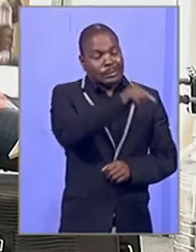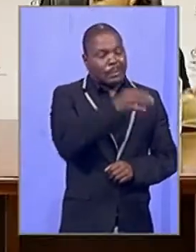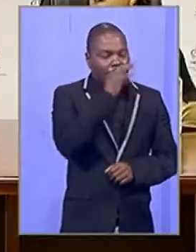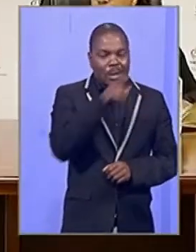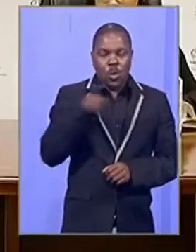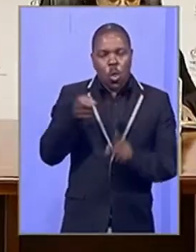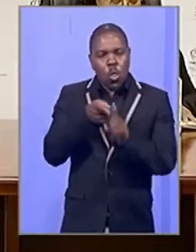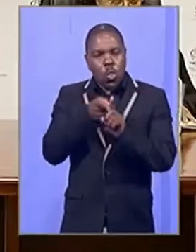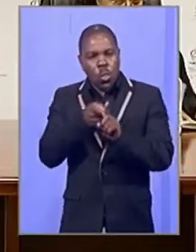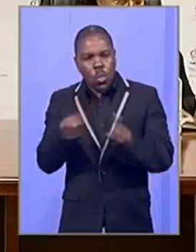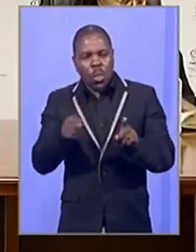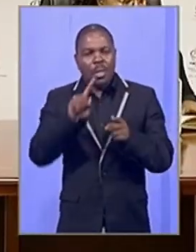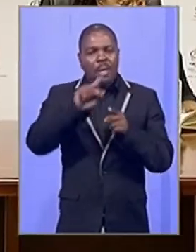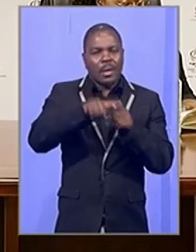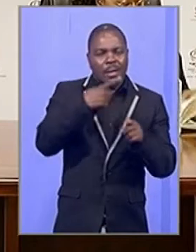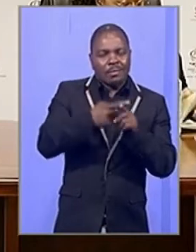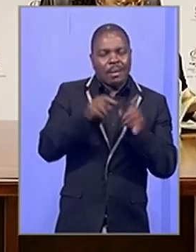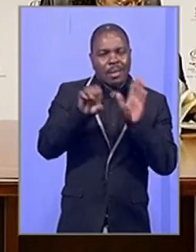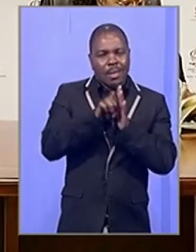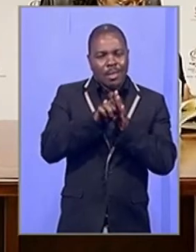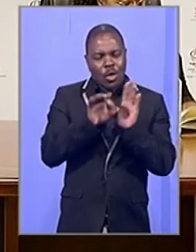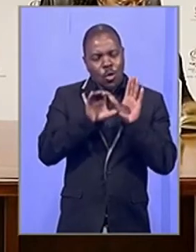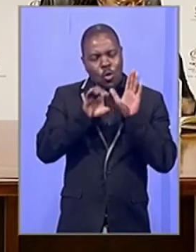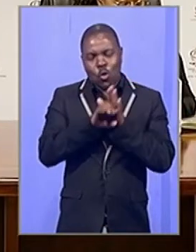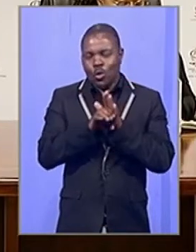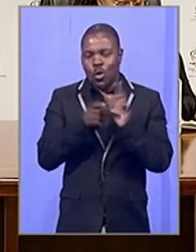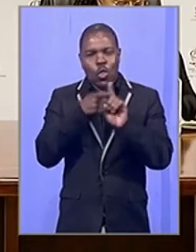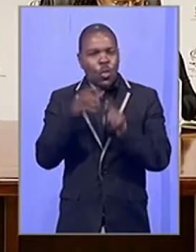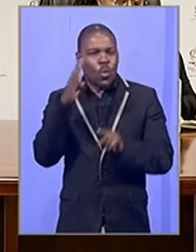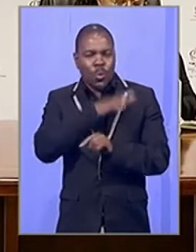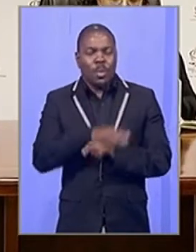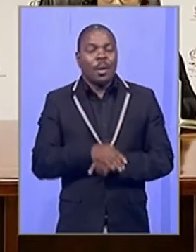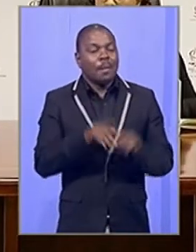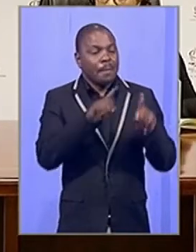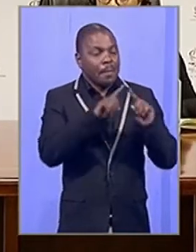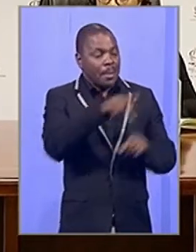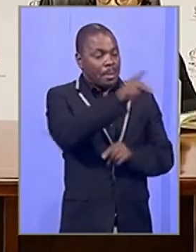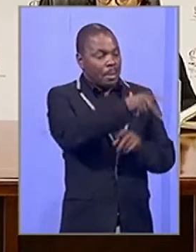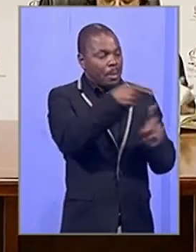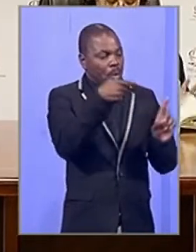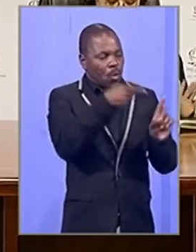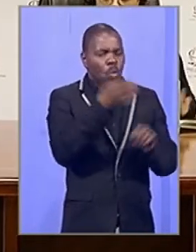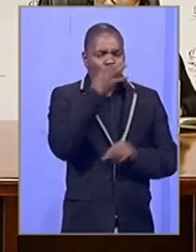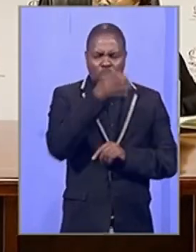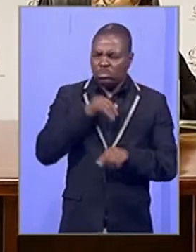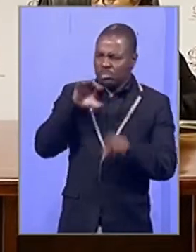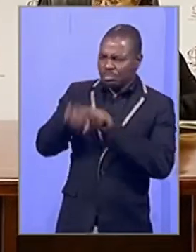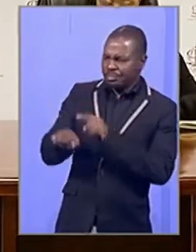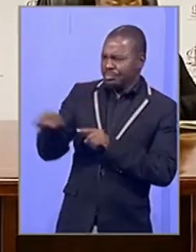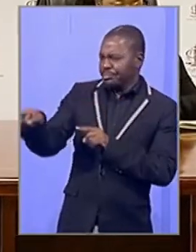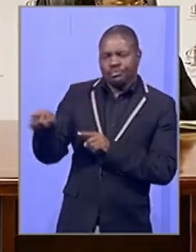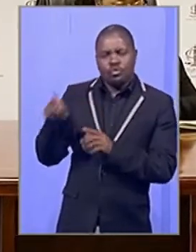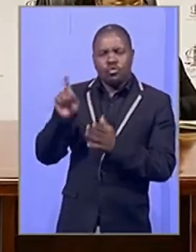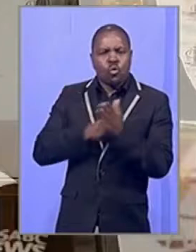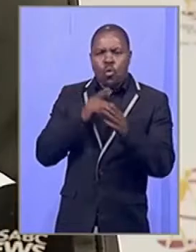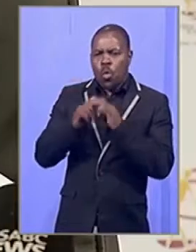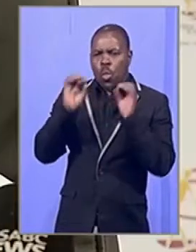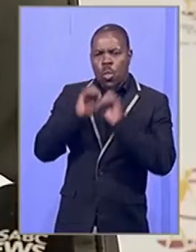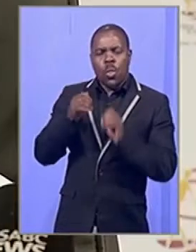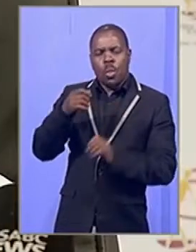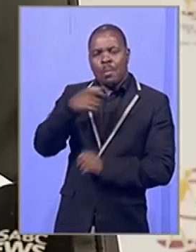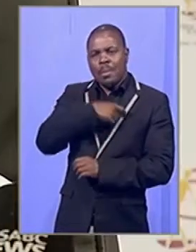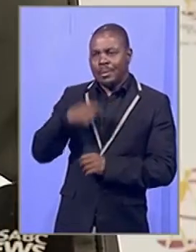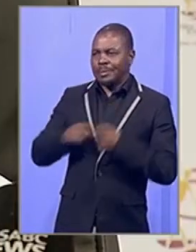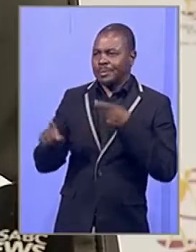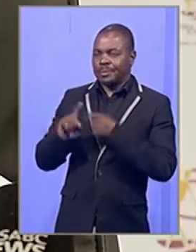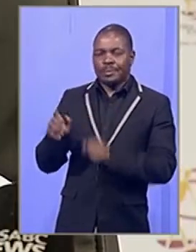Code. Le fa go le yalo mosireletsi wa setšhaba wa nakwana a re ga a bona sepe se se phoso mo karolong ya mopresidente.